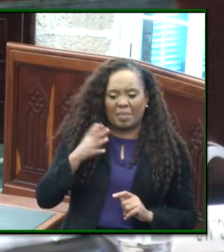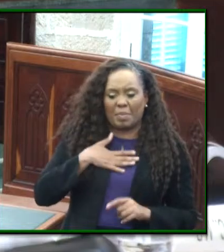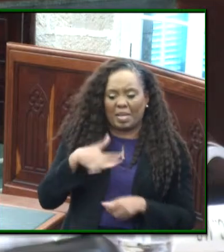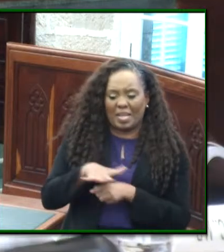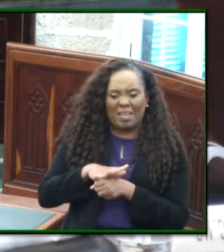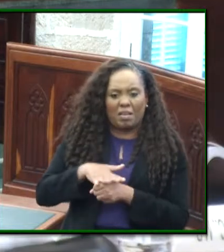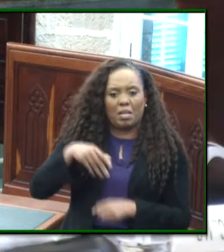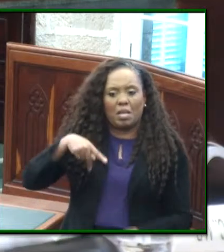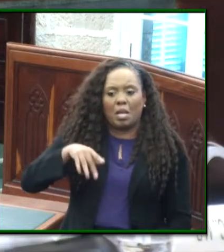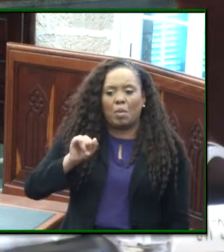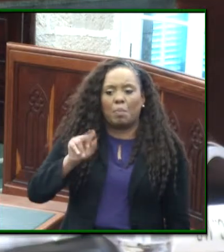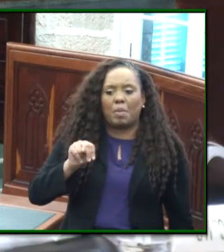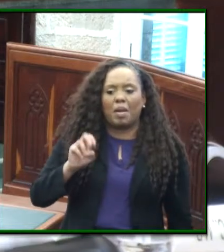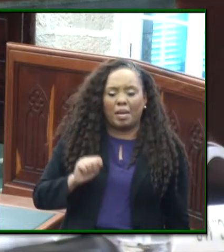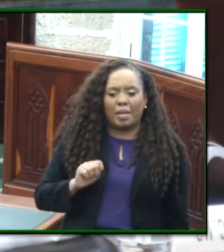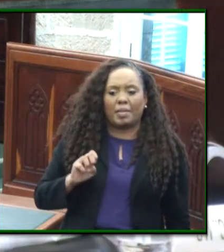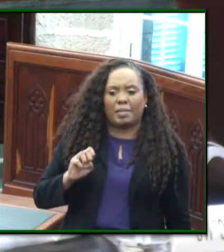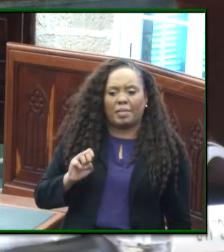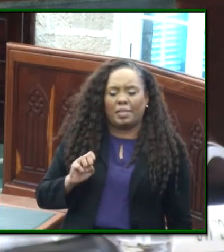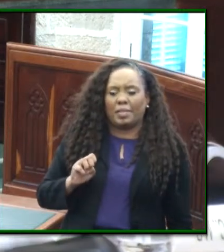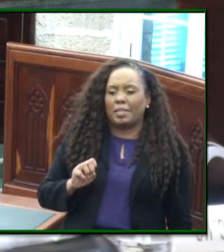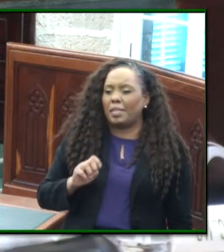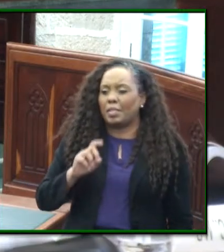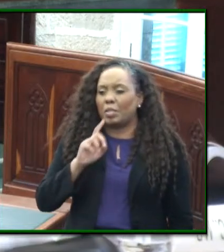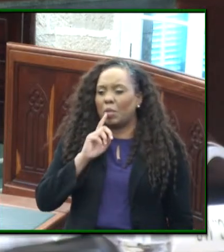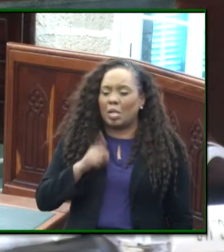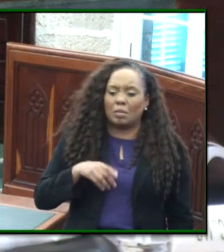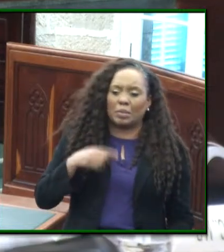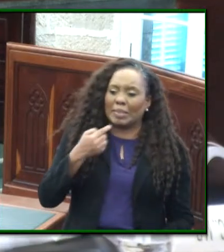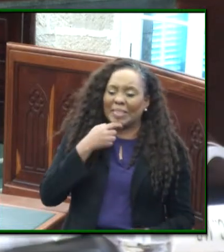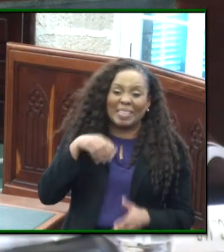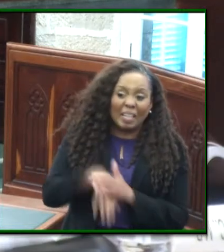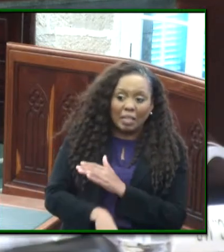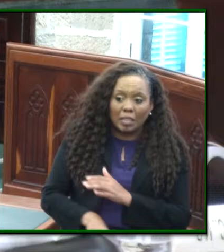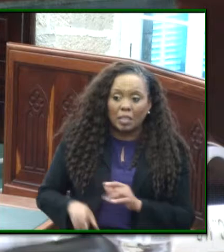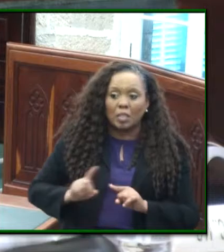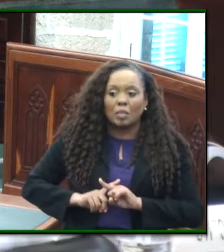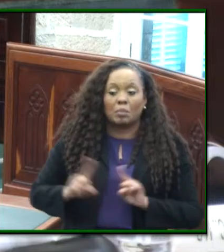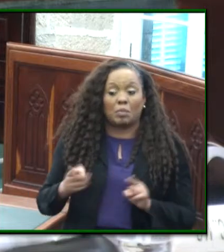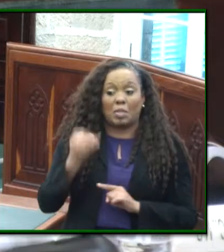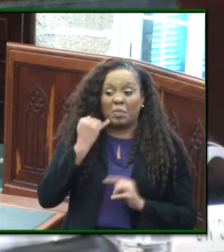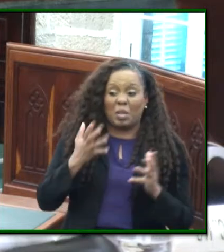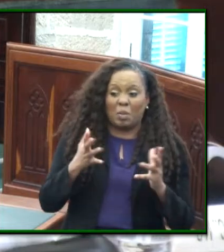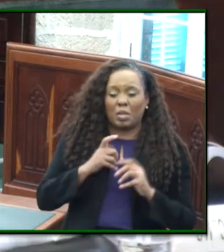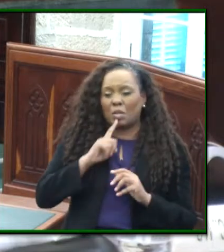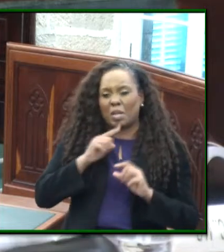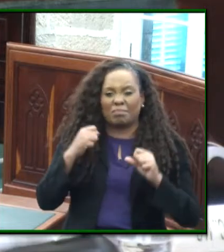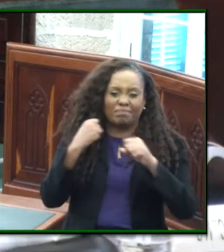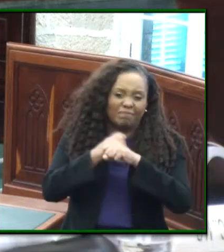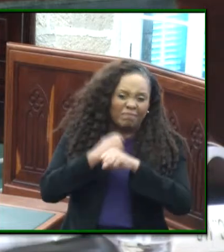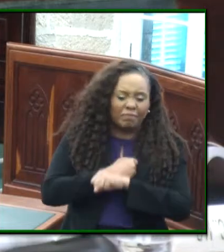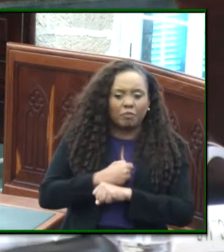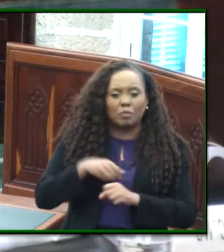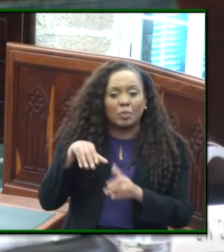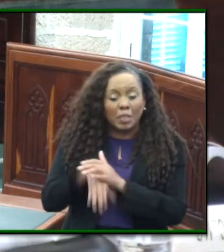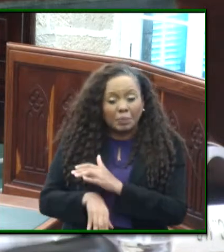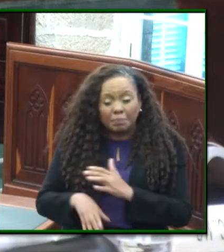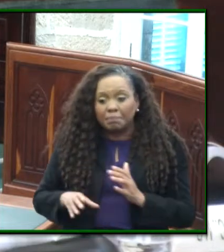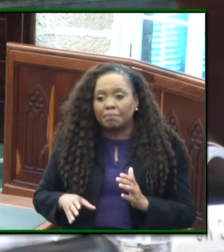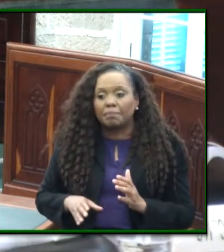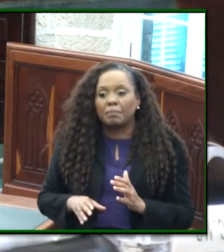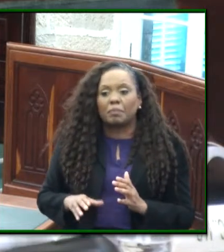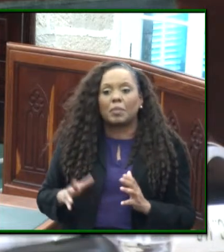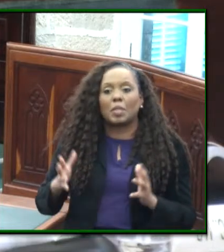we are, if we are going in the direction of looking at different methodologies to fight crime, that there are going to be